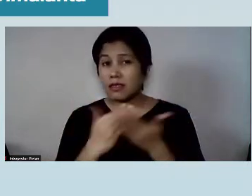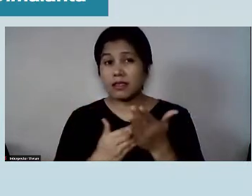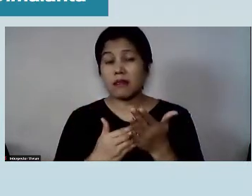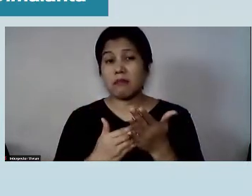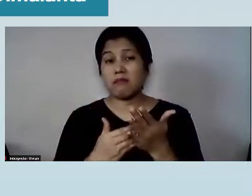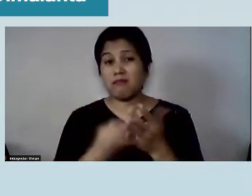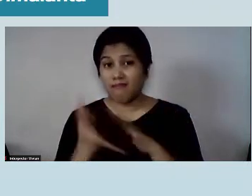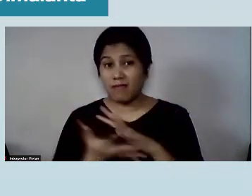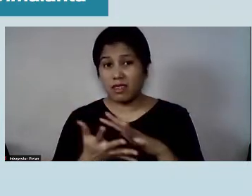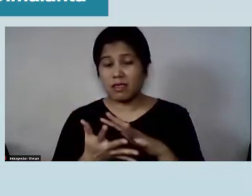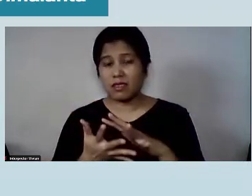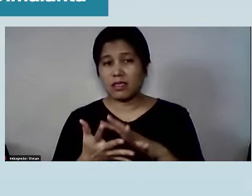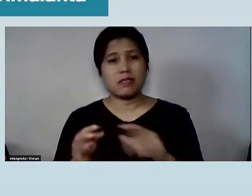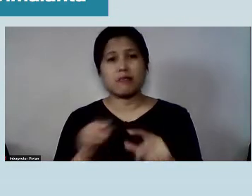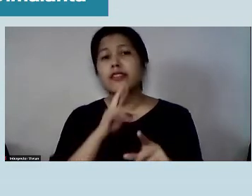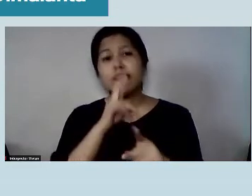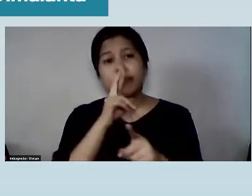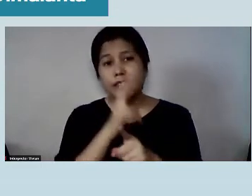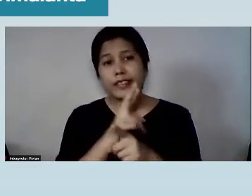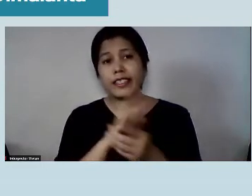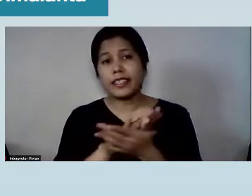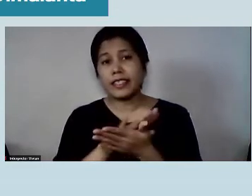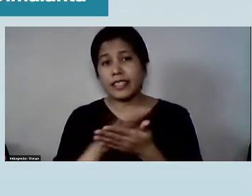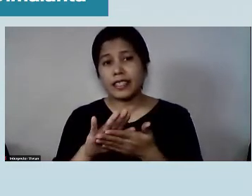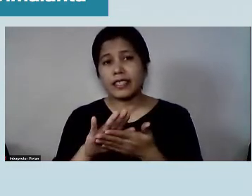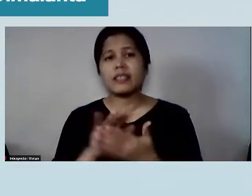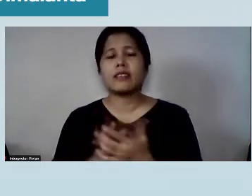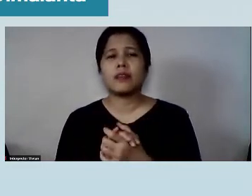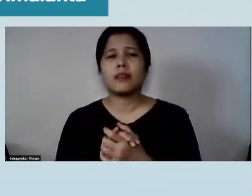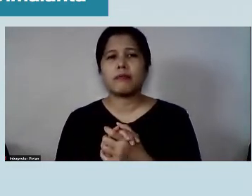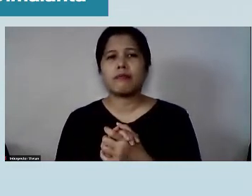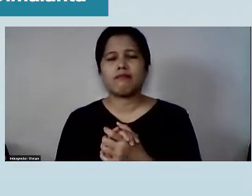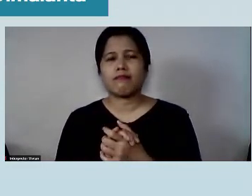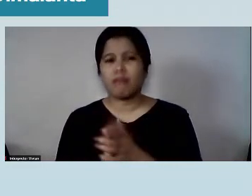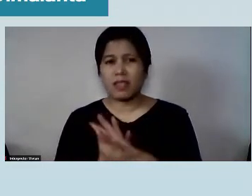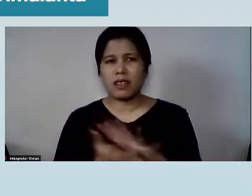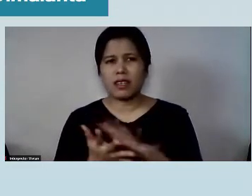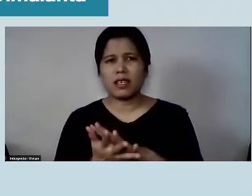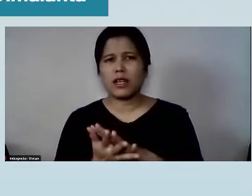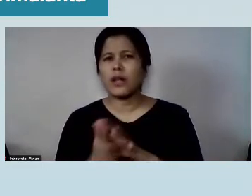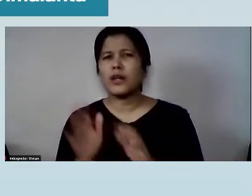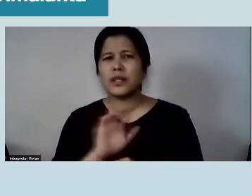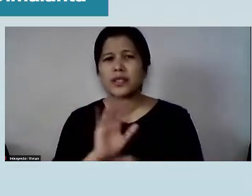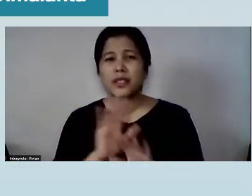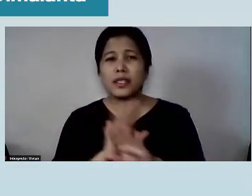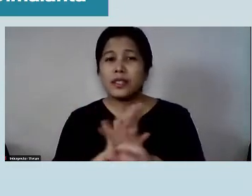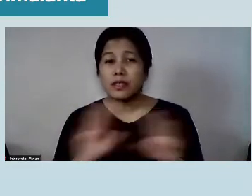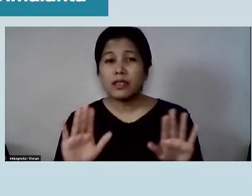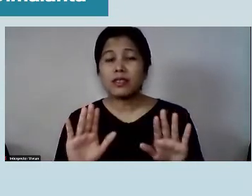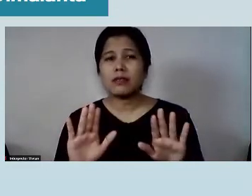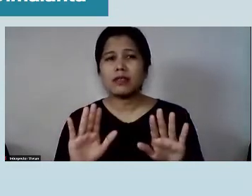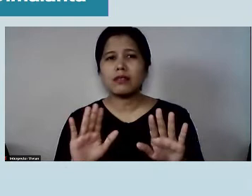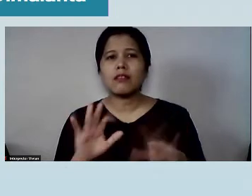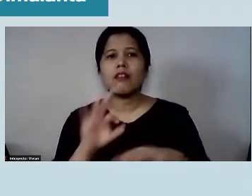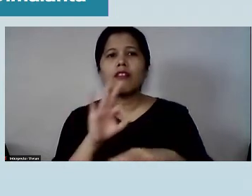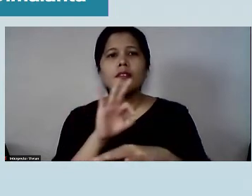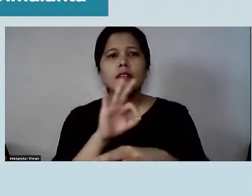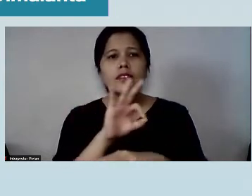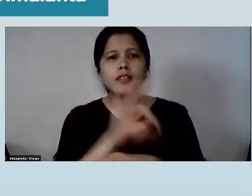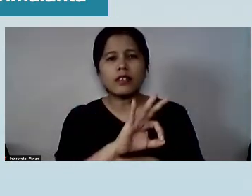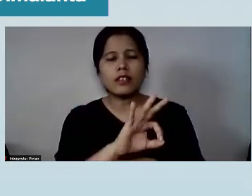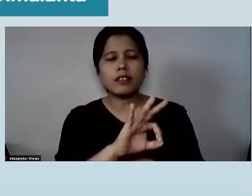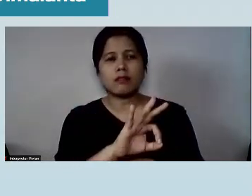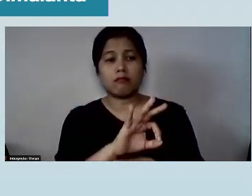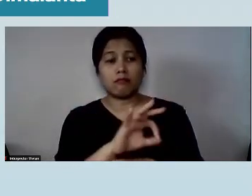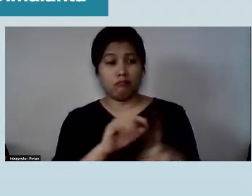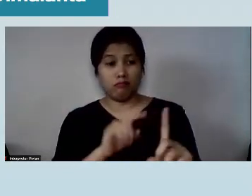clean. Children who are just starting to eat should be messy. So huwag niyong pilitin yung batang 2 to 3 years old to